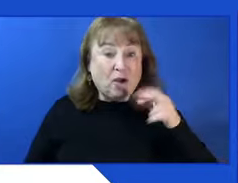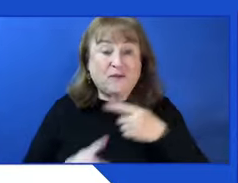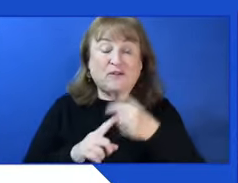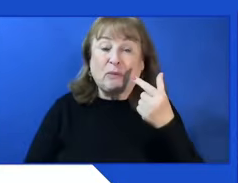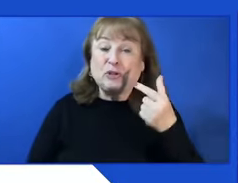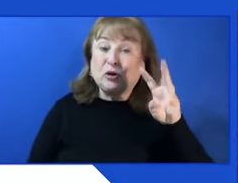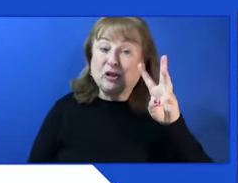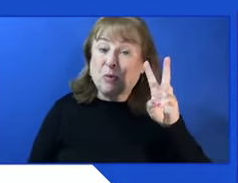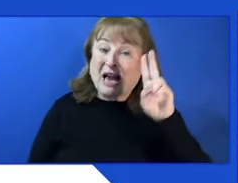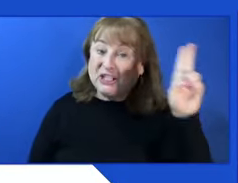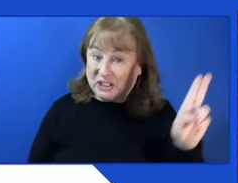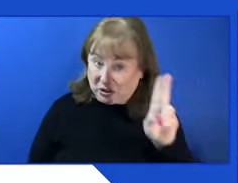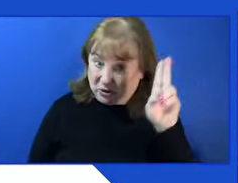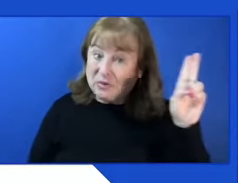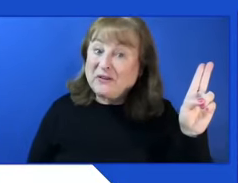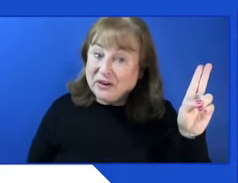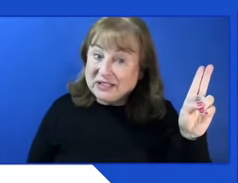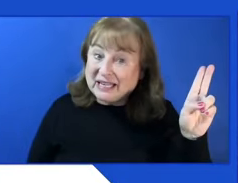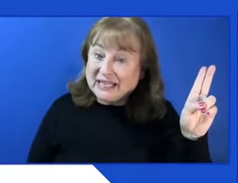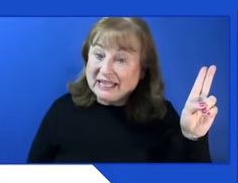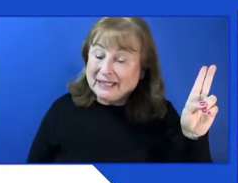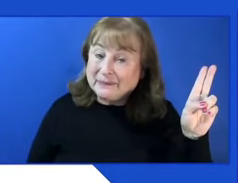Washington University.